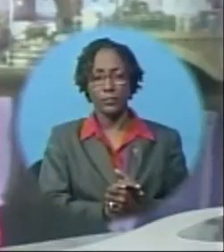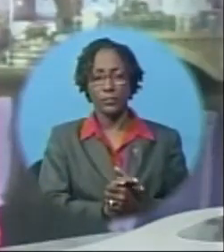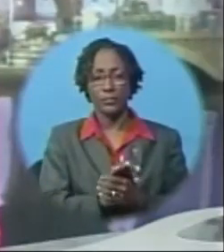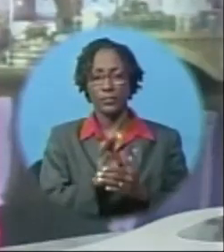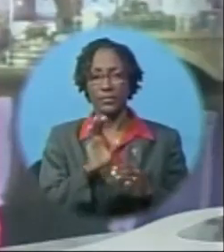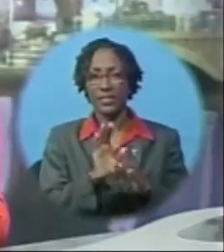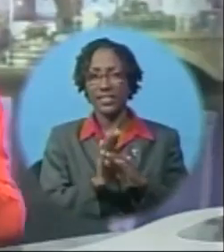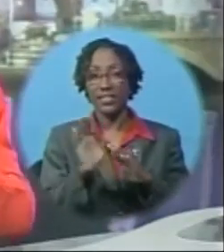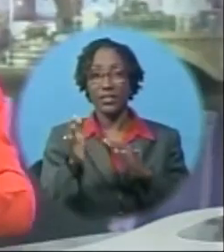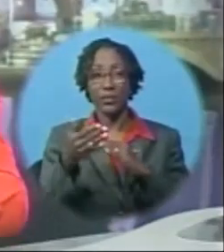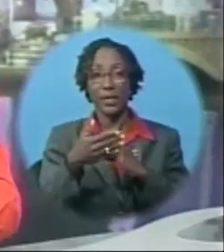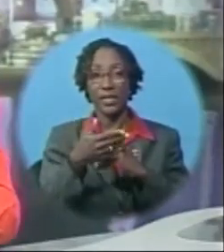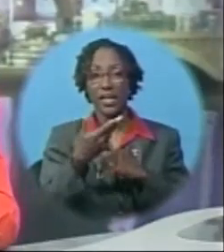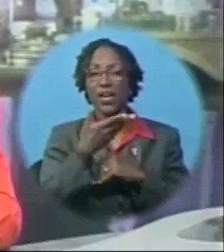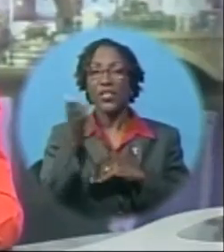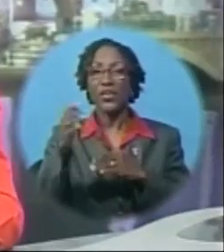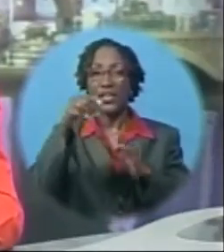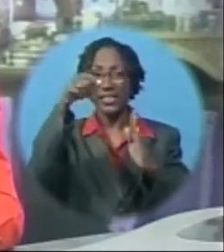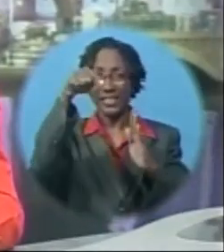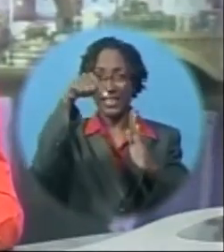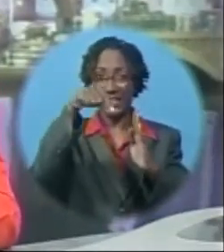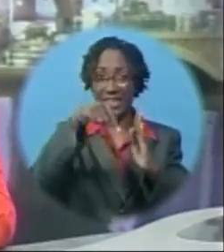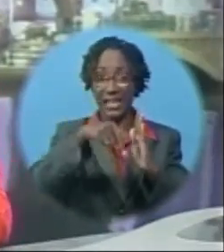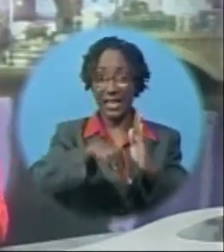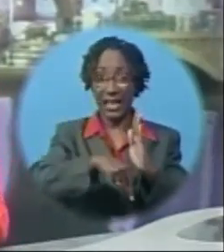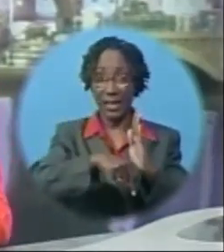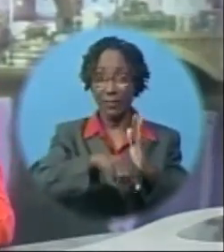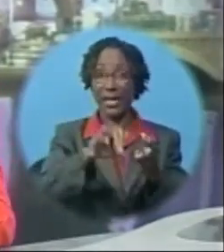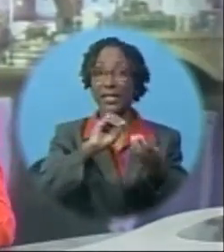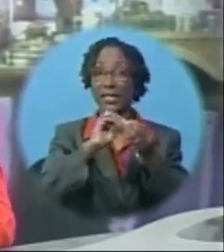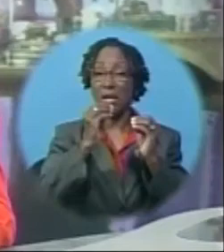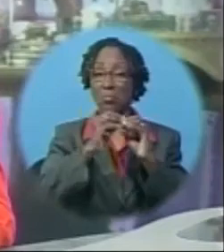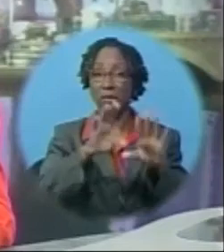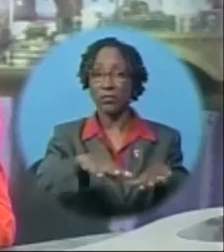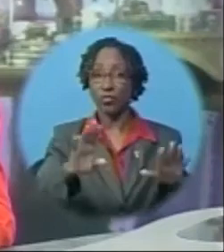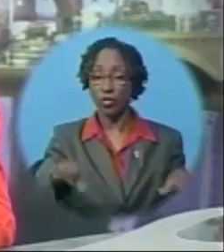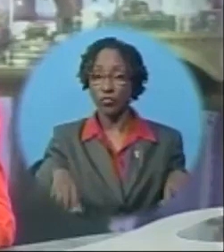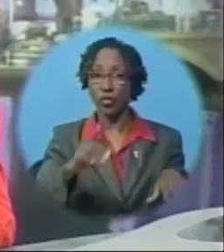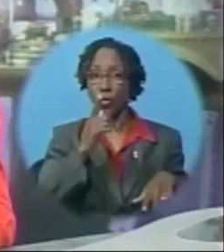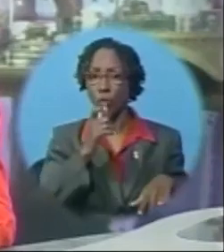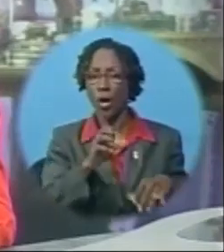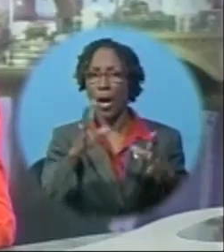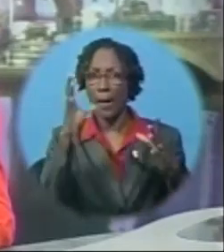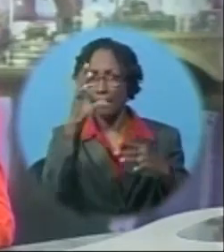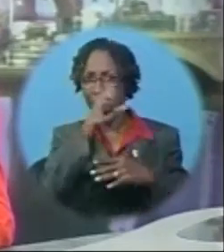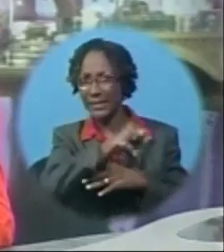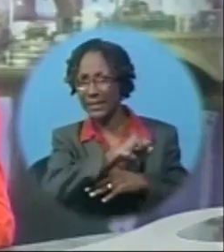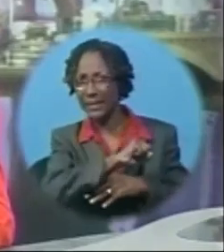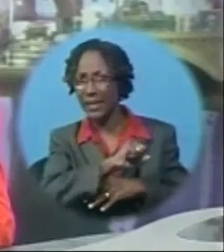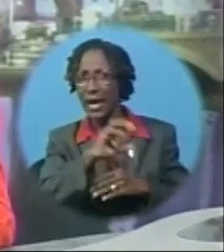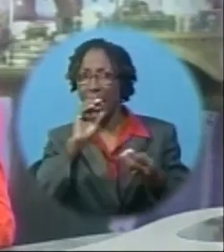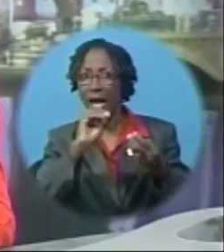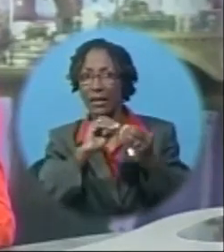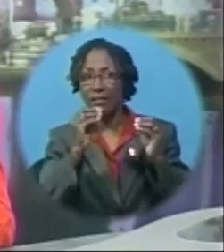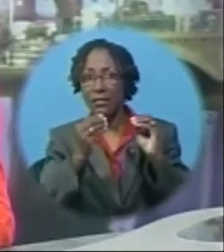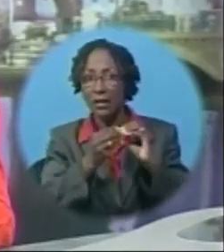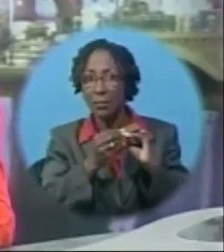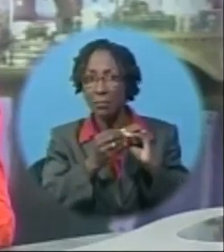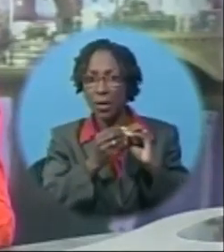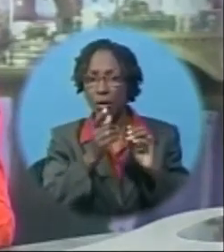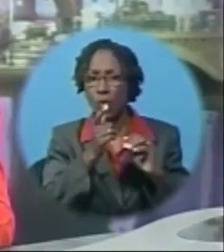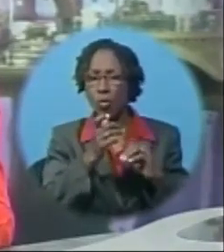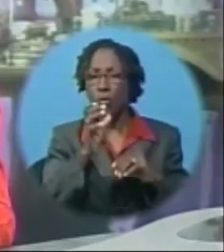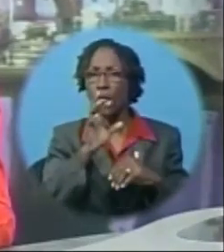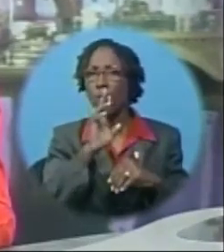We begin in Jamaica, where there's been a decline in both the number of children going missing and the number of those missing who are